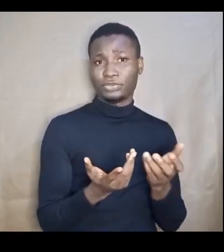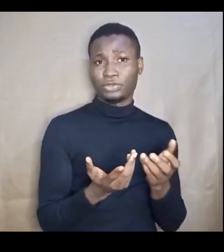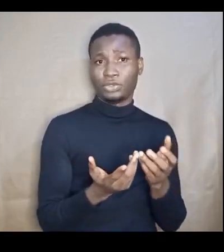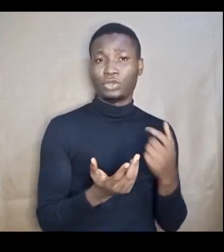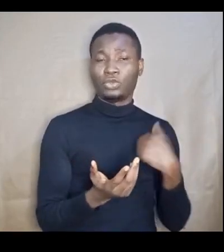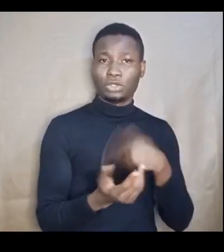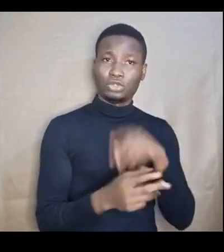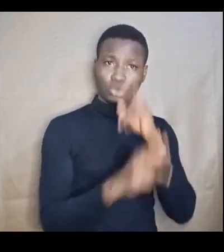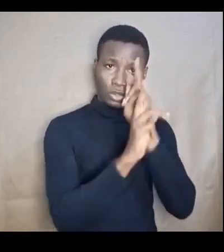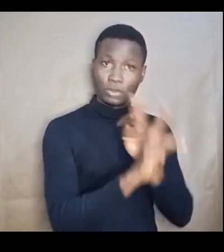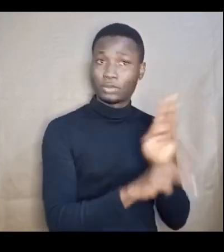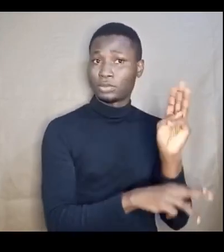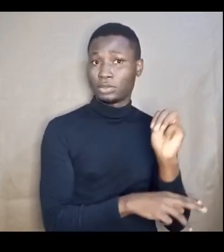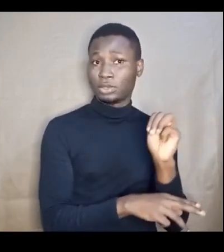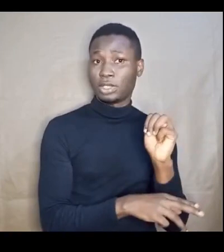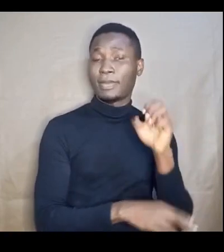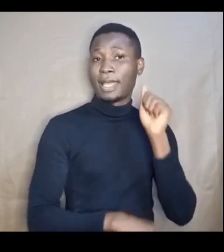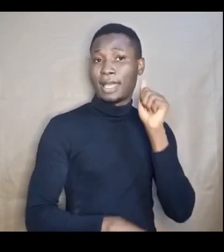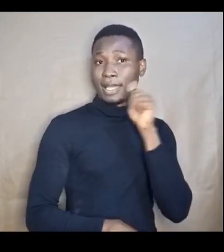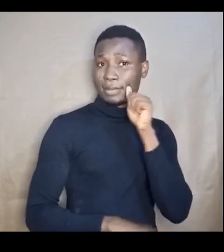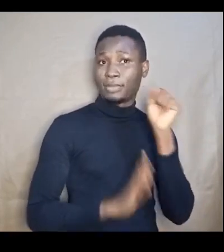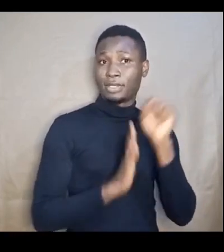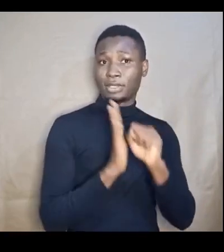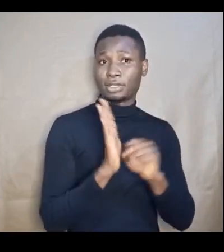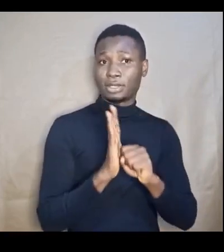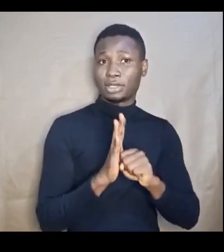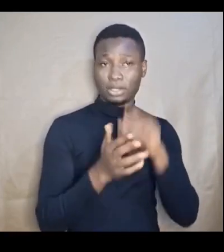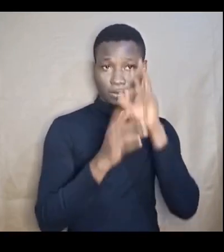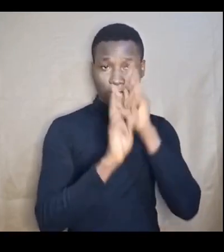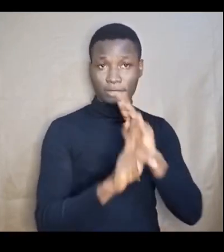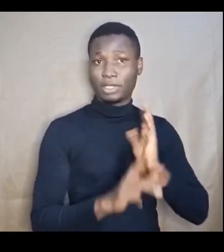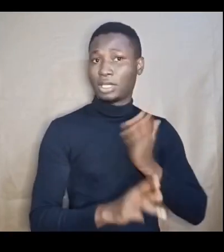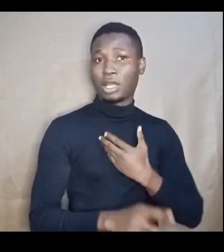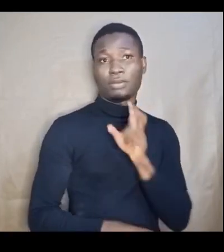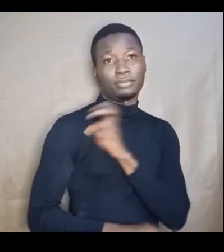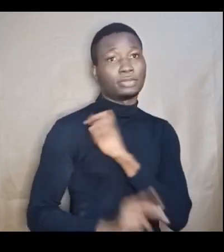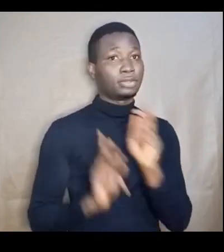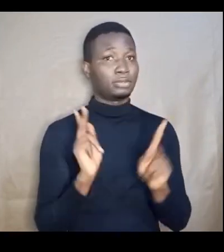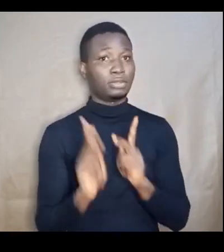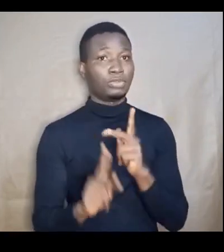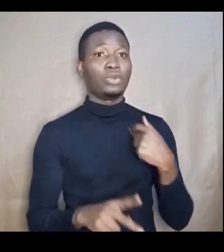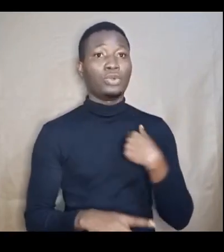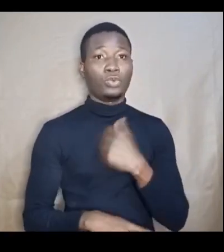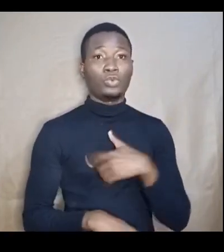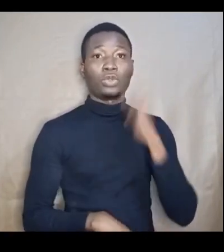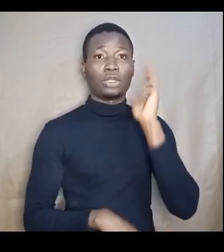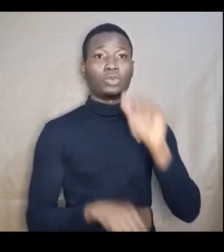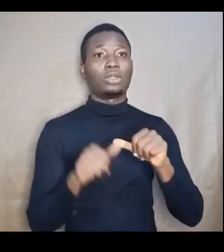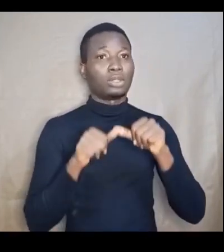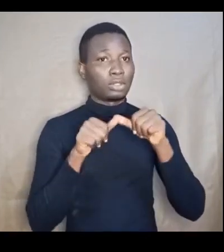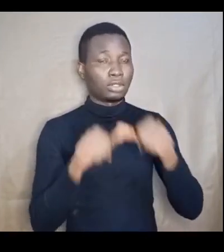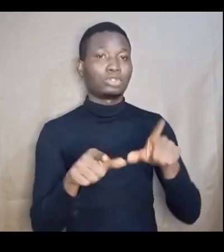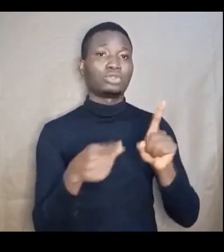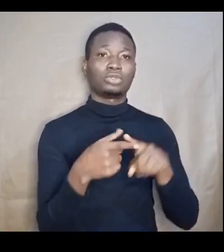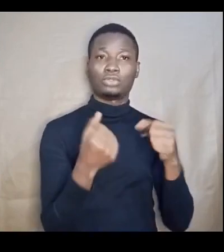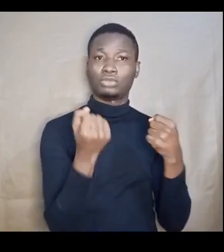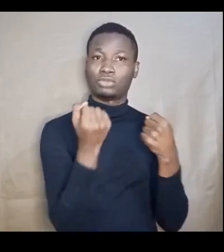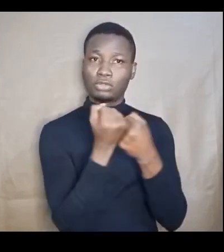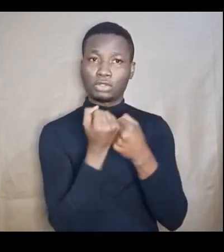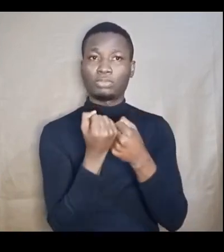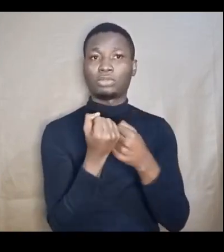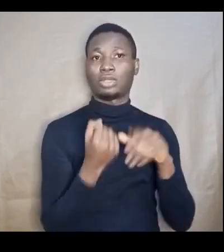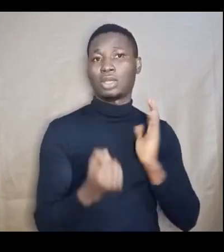honored. And the Anambra State respects our law enforcement agents. And we will continue to support our law